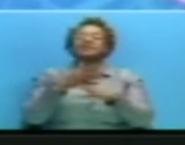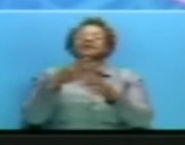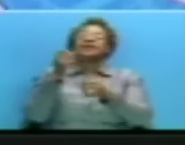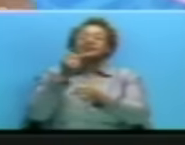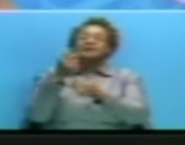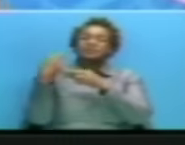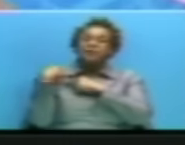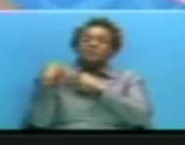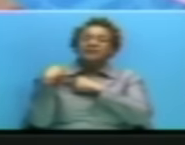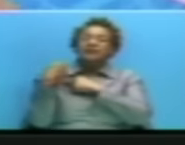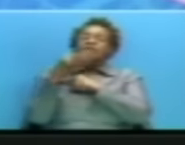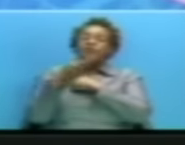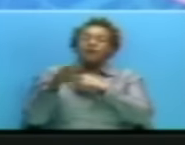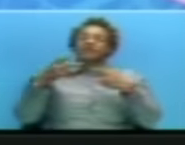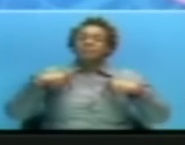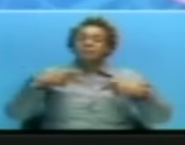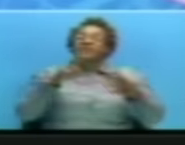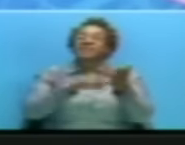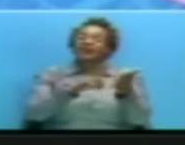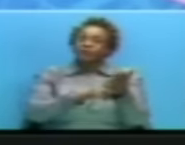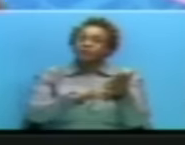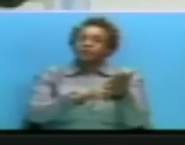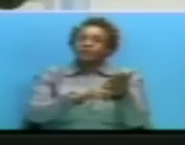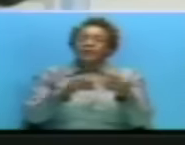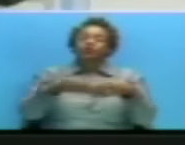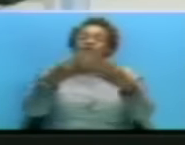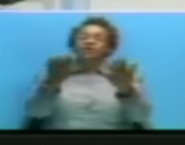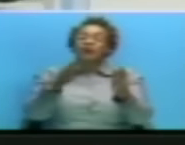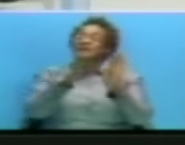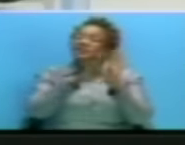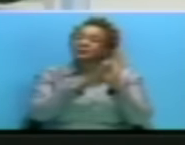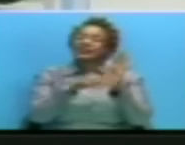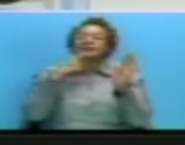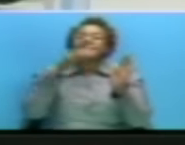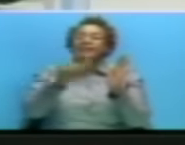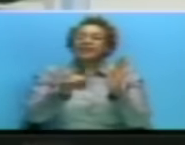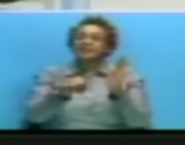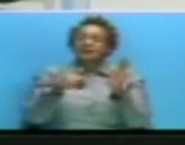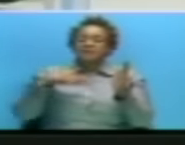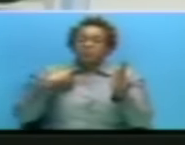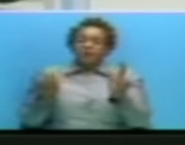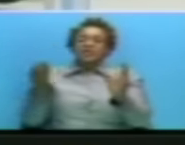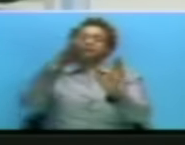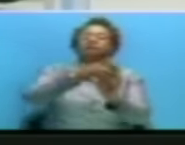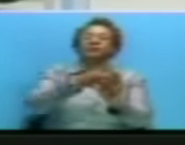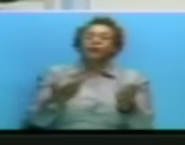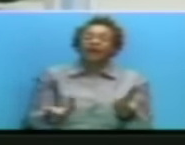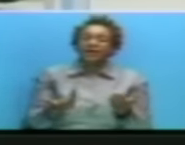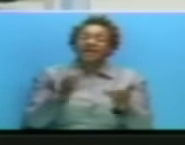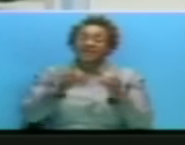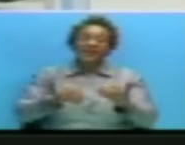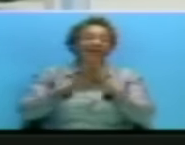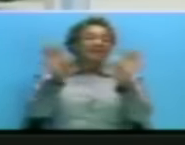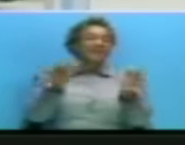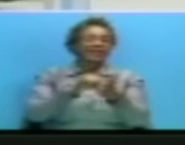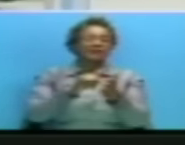of the owners of the venue to actually issue a statement and say so. We didn't have to come in. If then clarified that issue, we